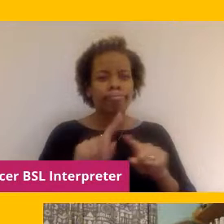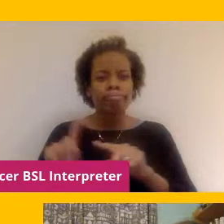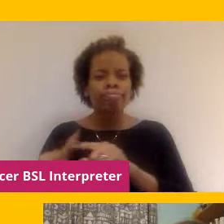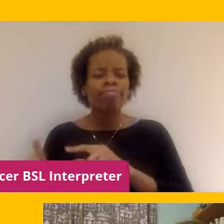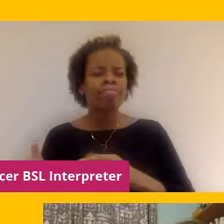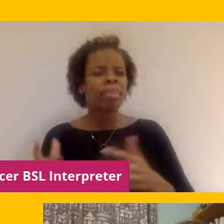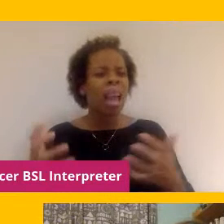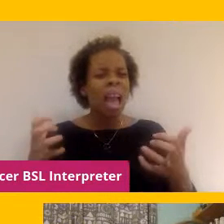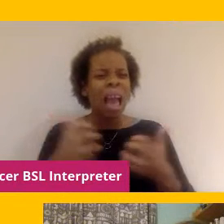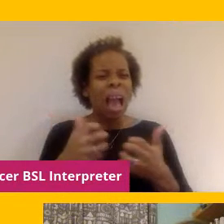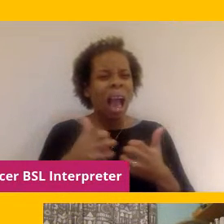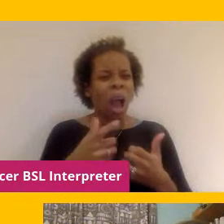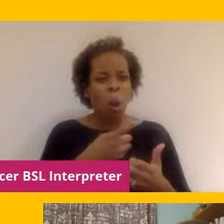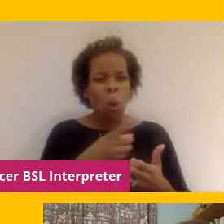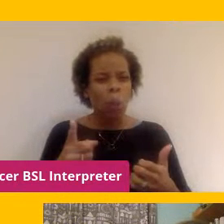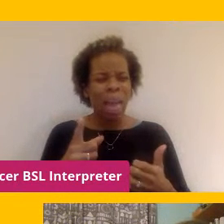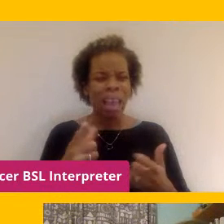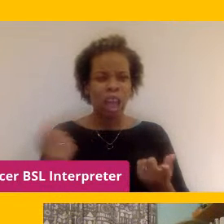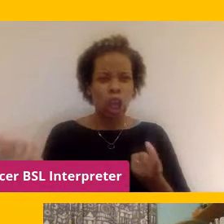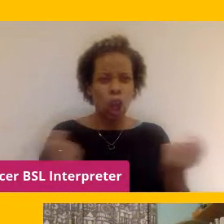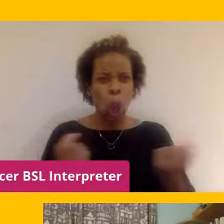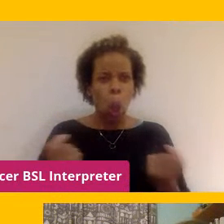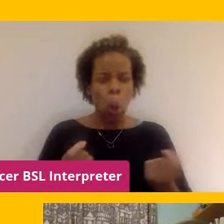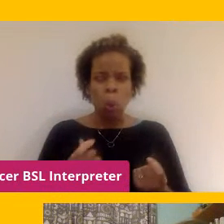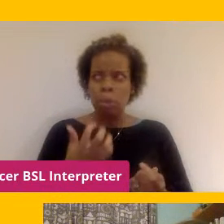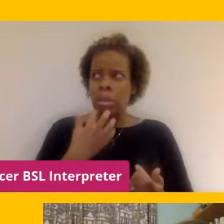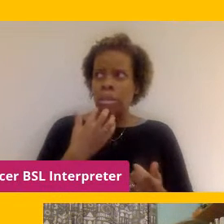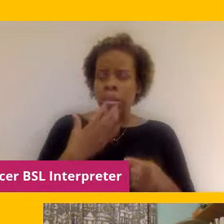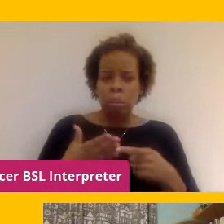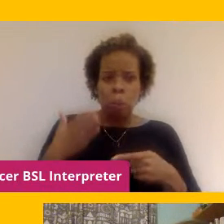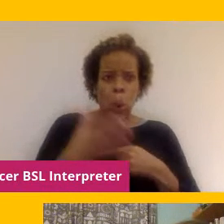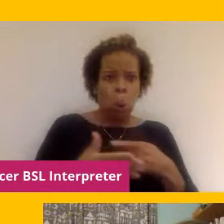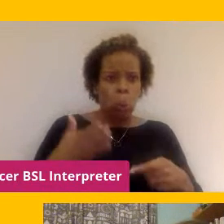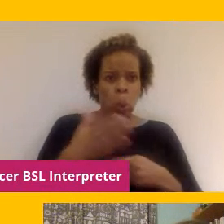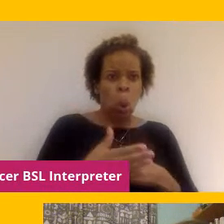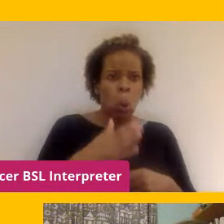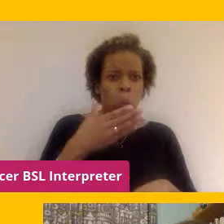added stress of having to be on site? So I think that's the sort of